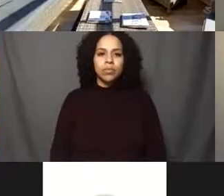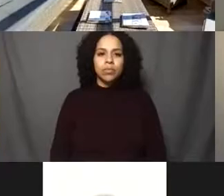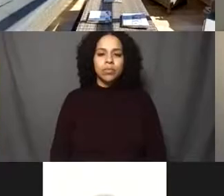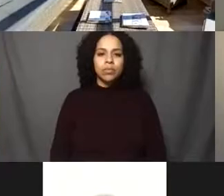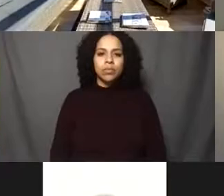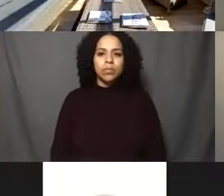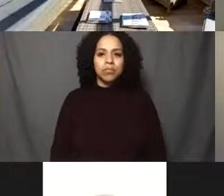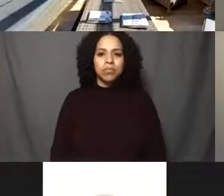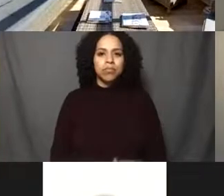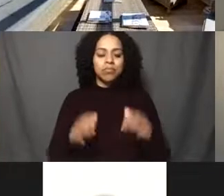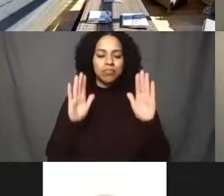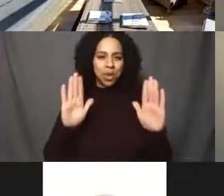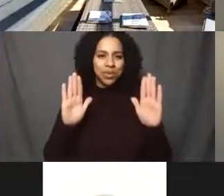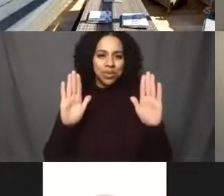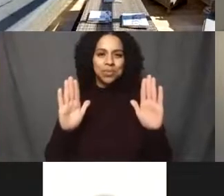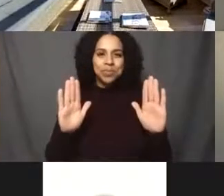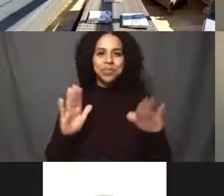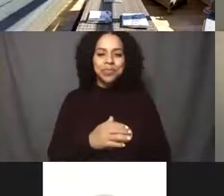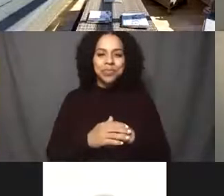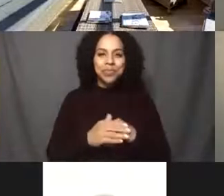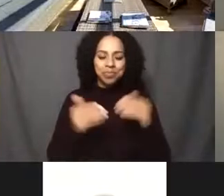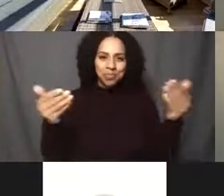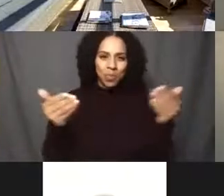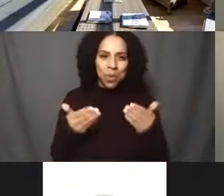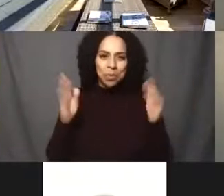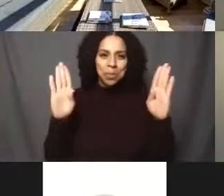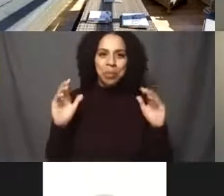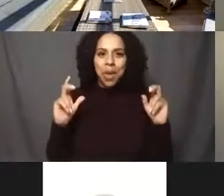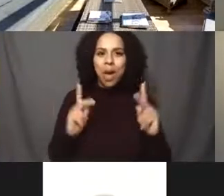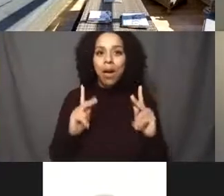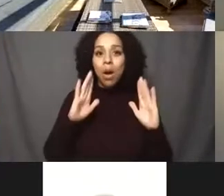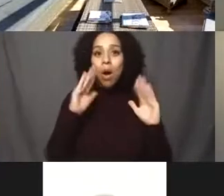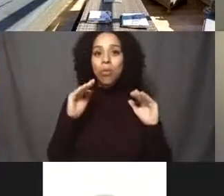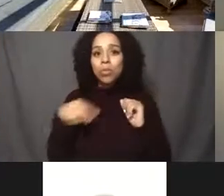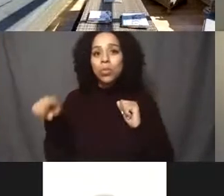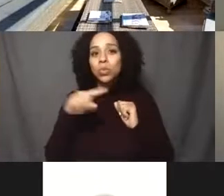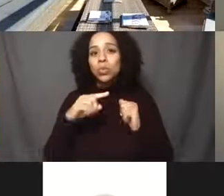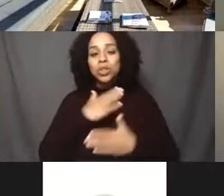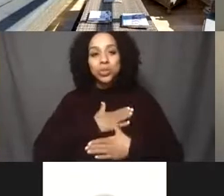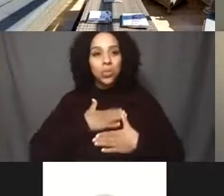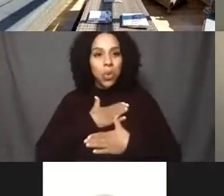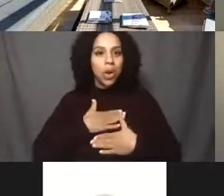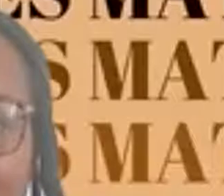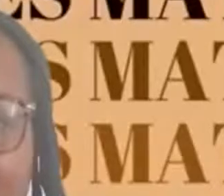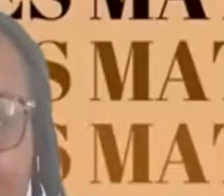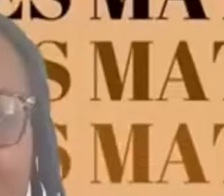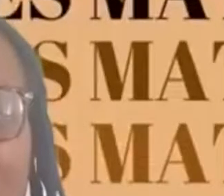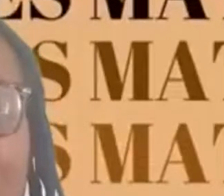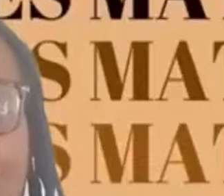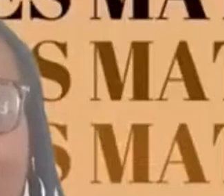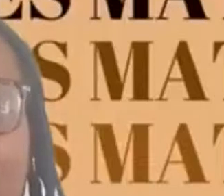Awesome, everyone. Welcome back. We hope that you all have enjoyed the afternoon of